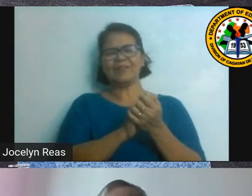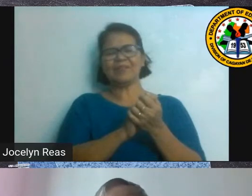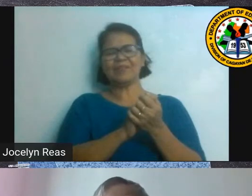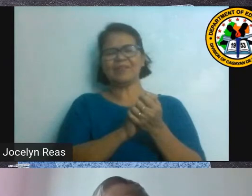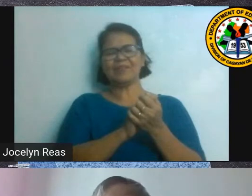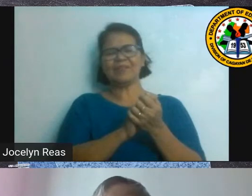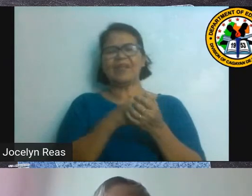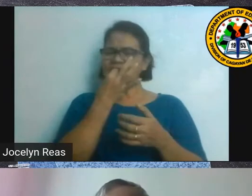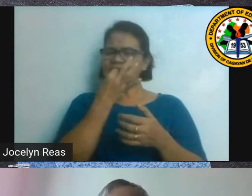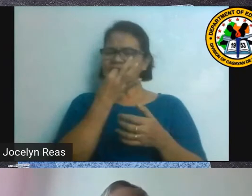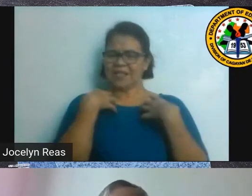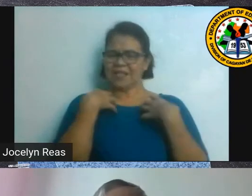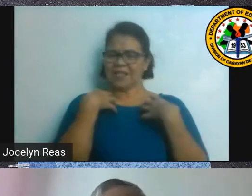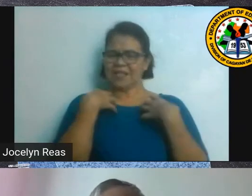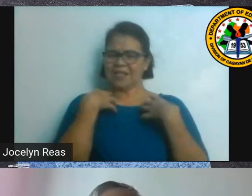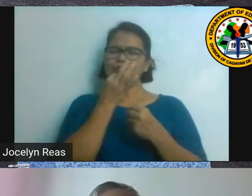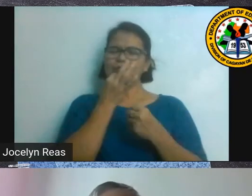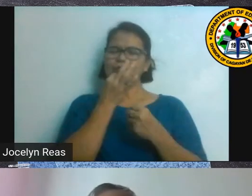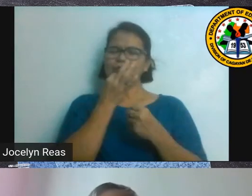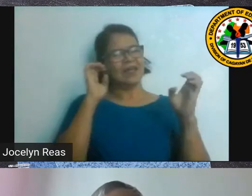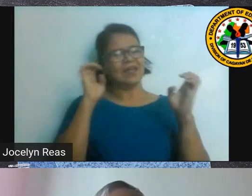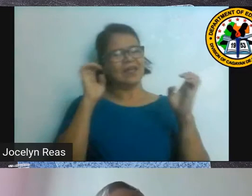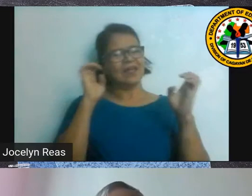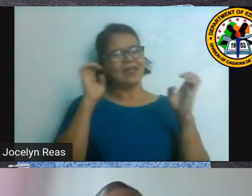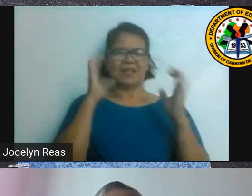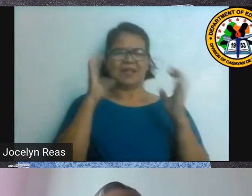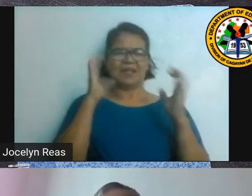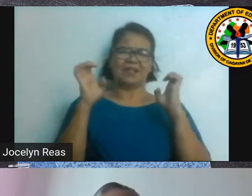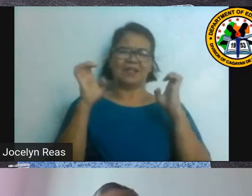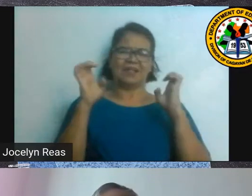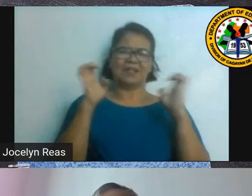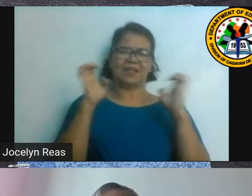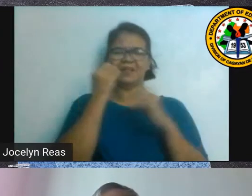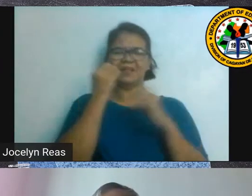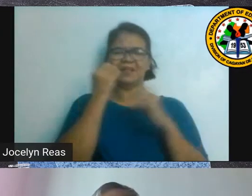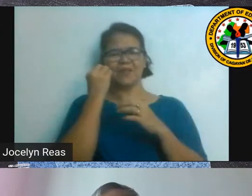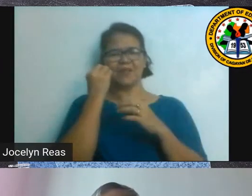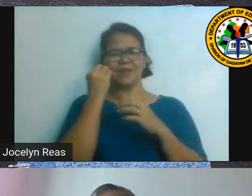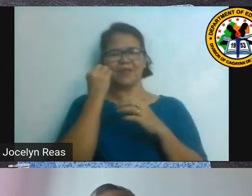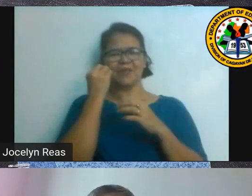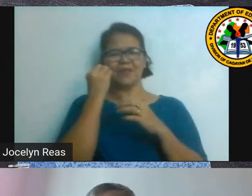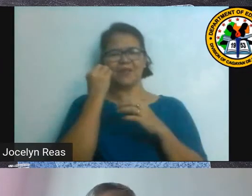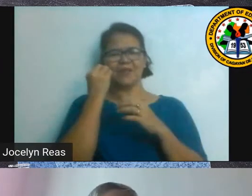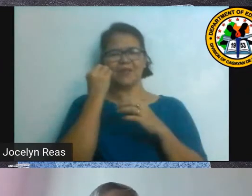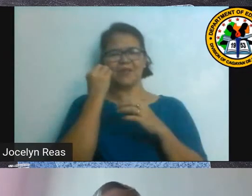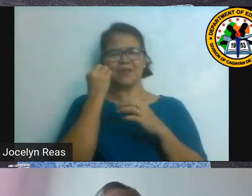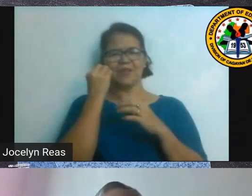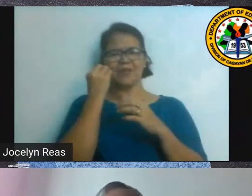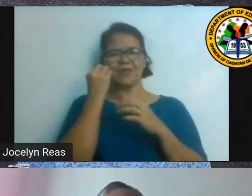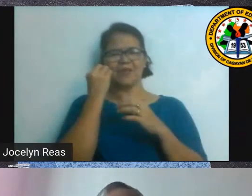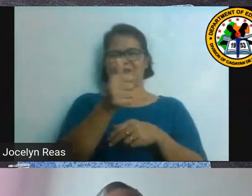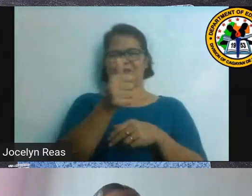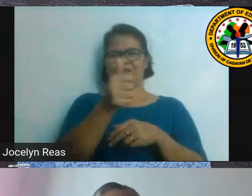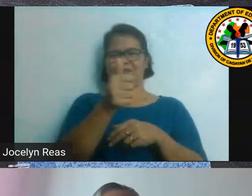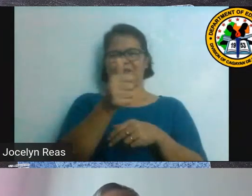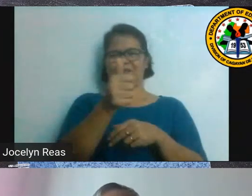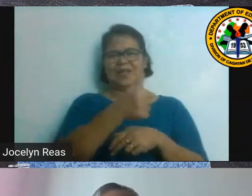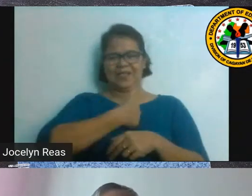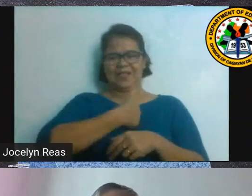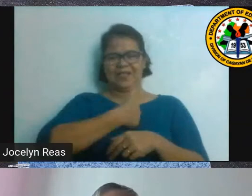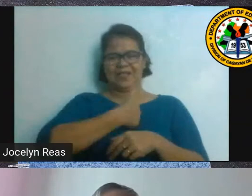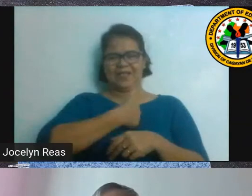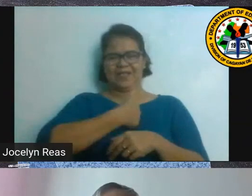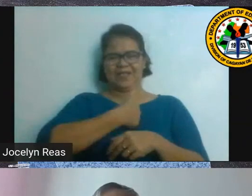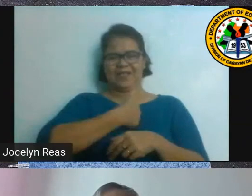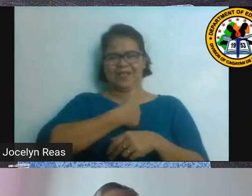po tayong lahat. Salamat na muli. God bless. Maraming salamat, Yusek, for your time. So thank you so